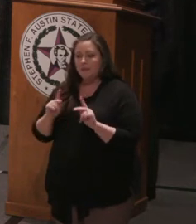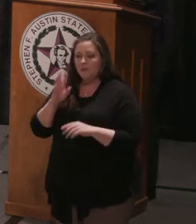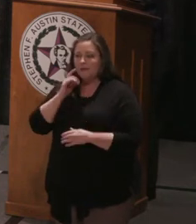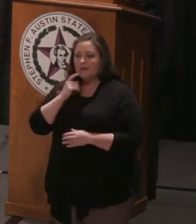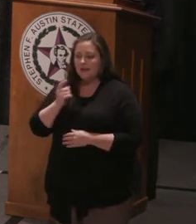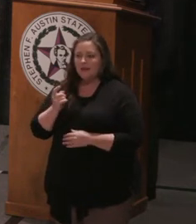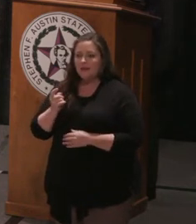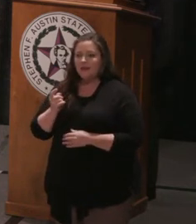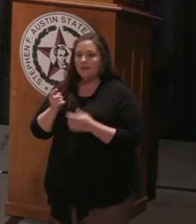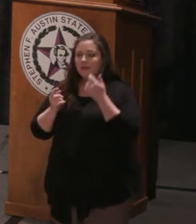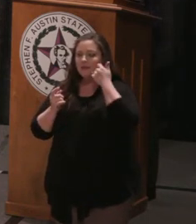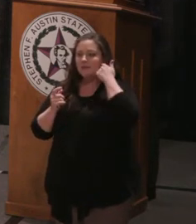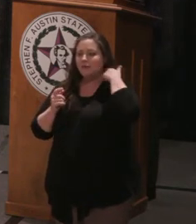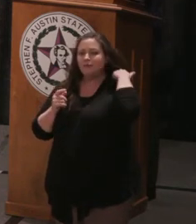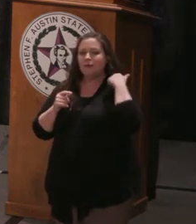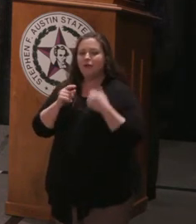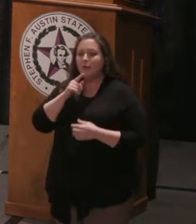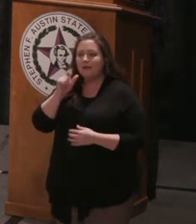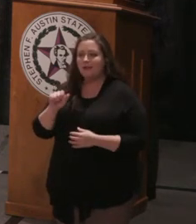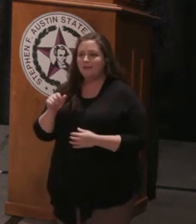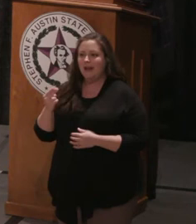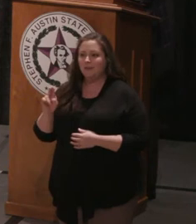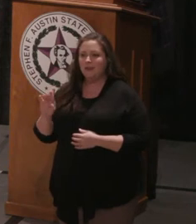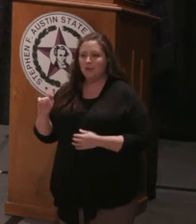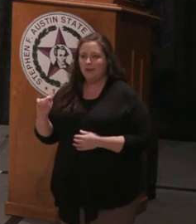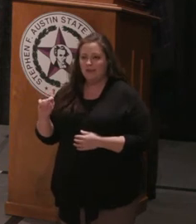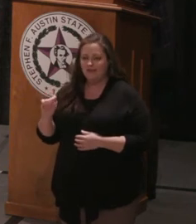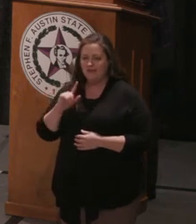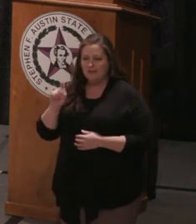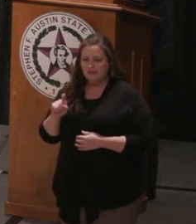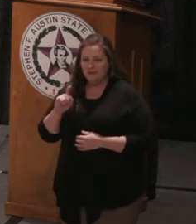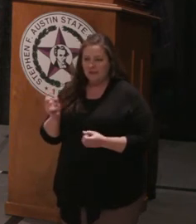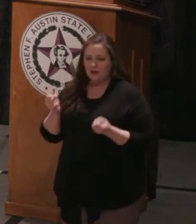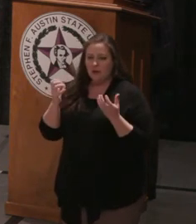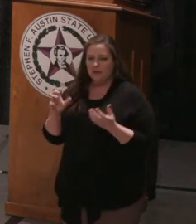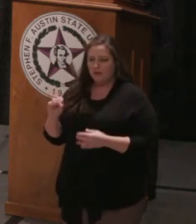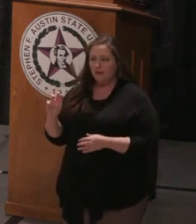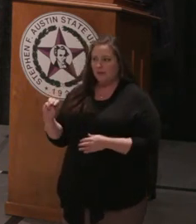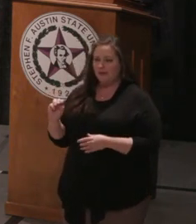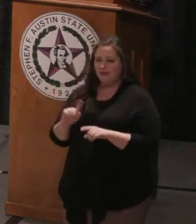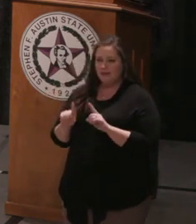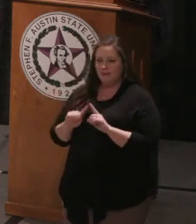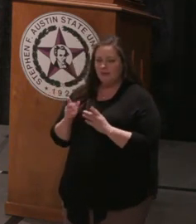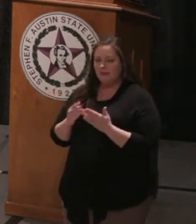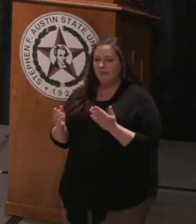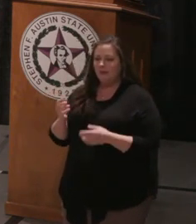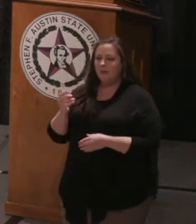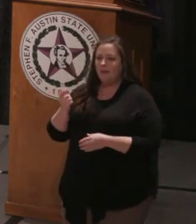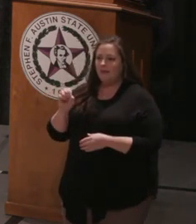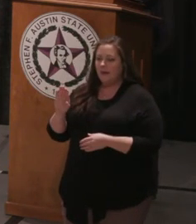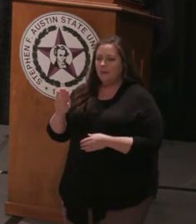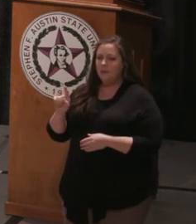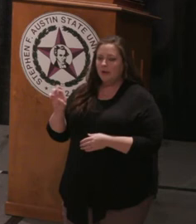that there's no need for bills like HB 20 because there are so many social media outlets like Gab and Getter